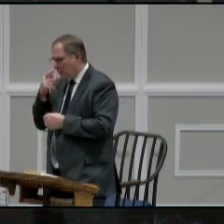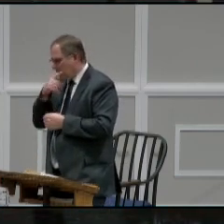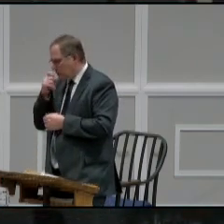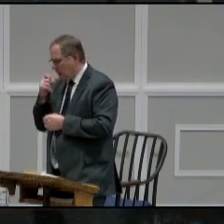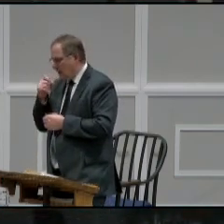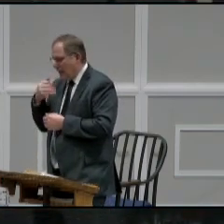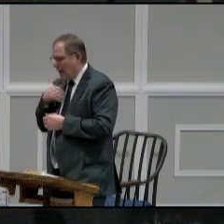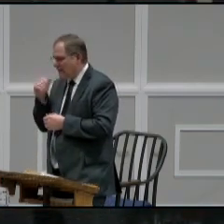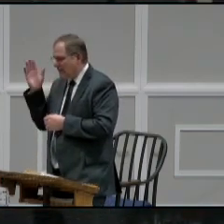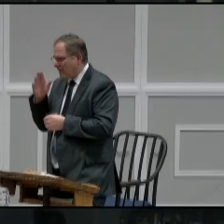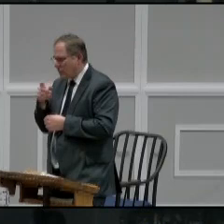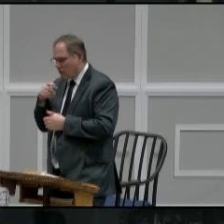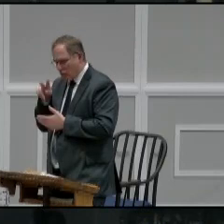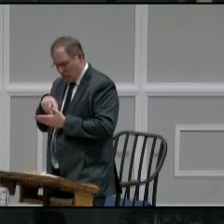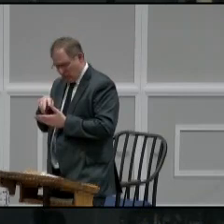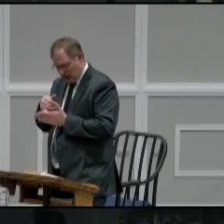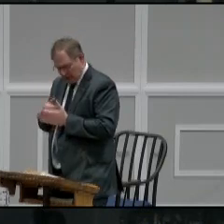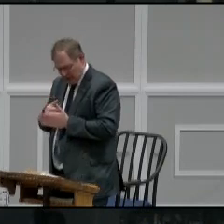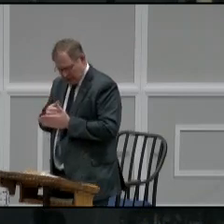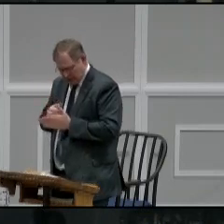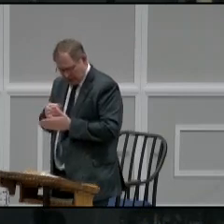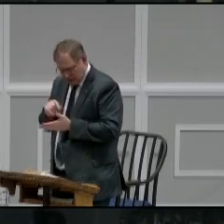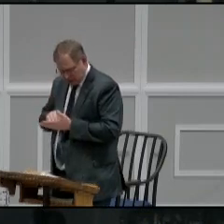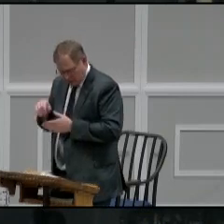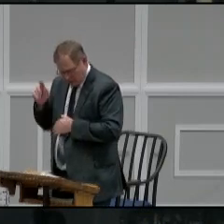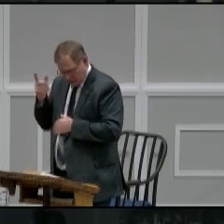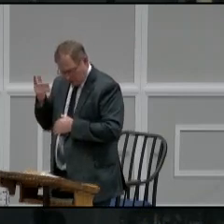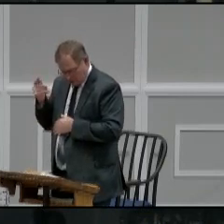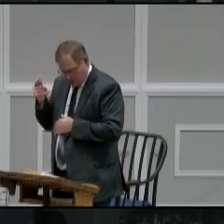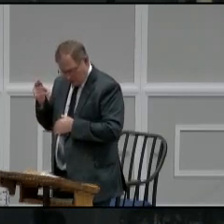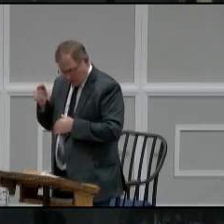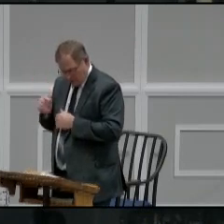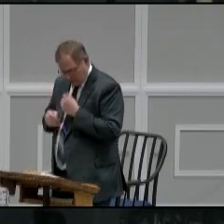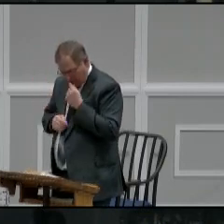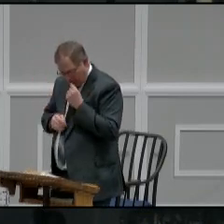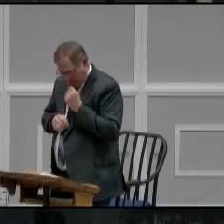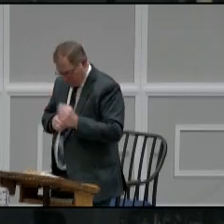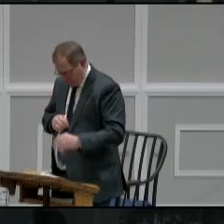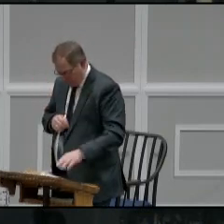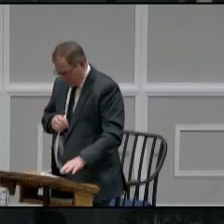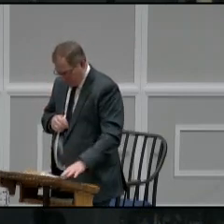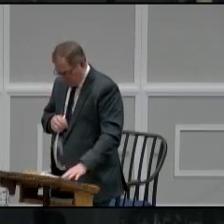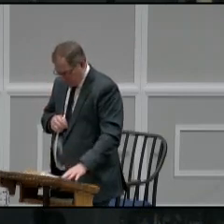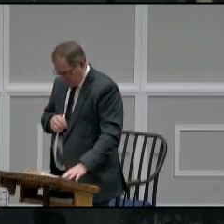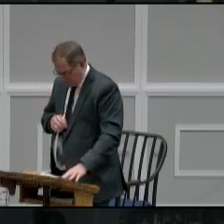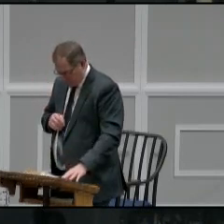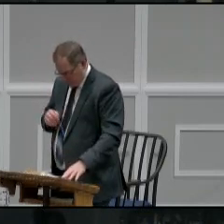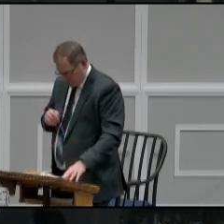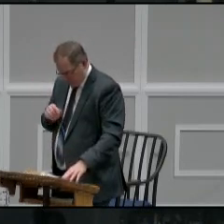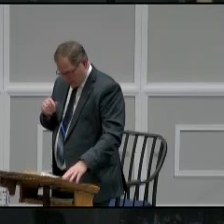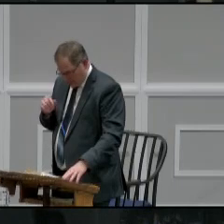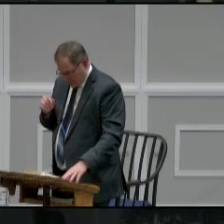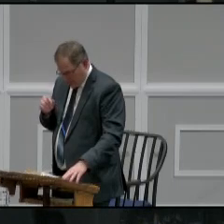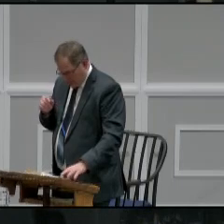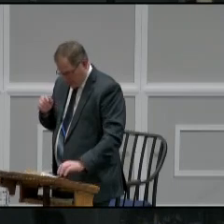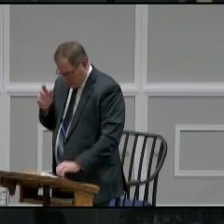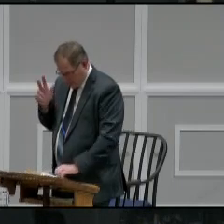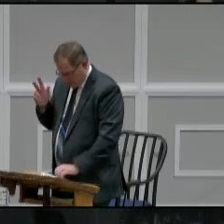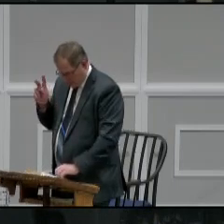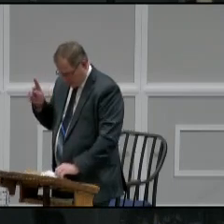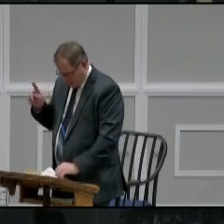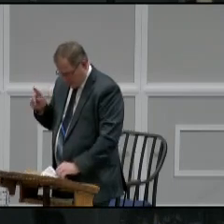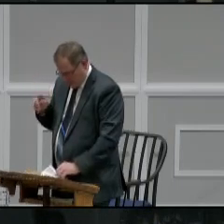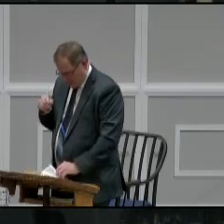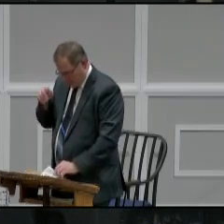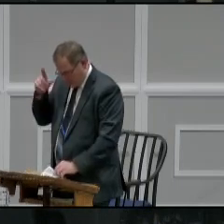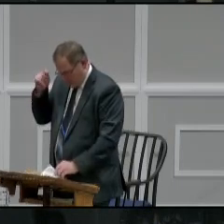opinion. Look at verse 21, man. This is peak comedy right here, okay? Verse 21, Moses said unto Aaron, what did this